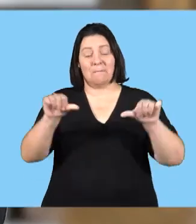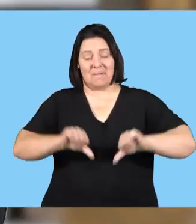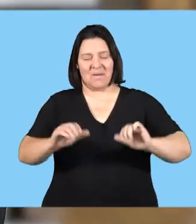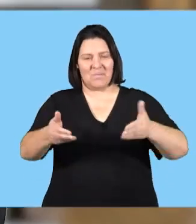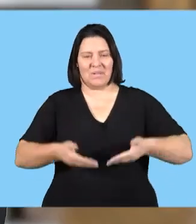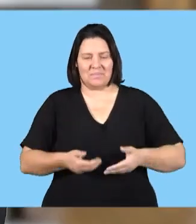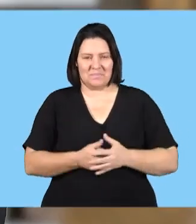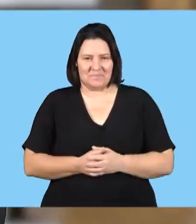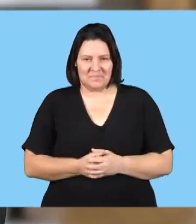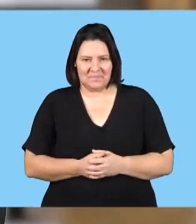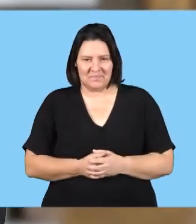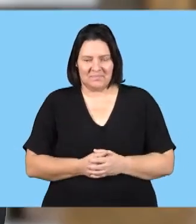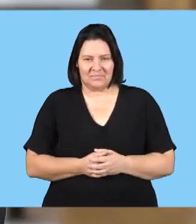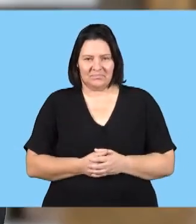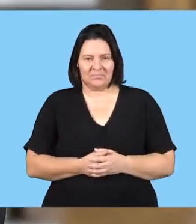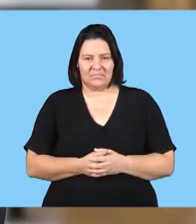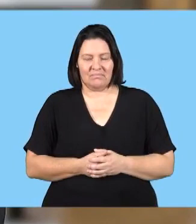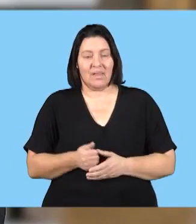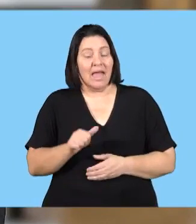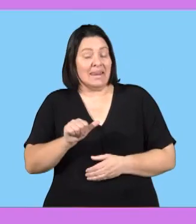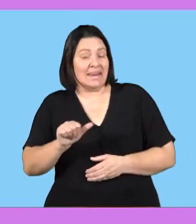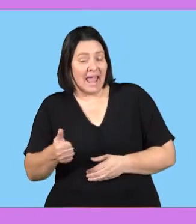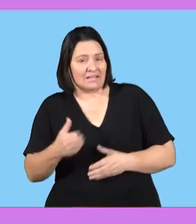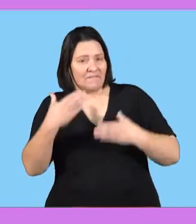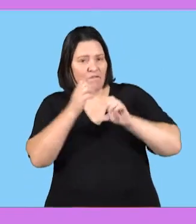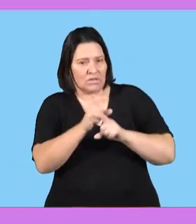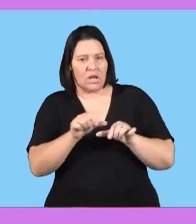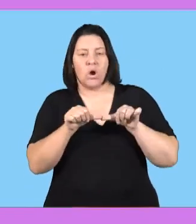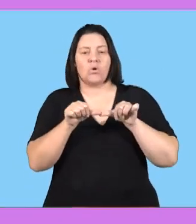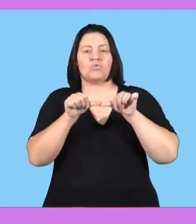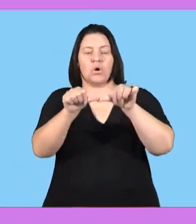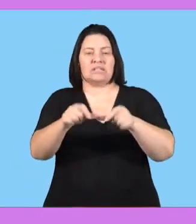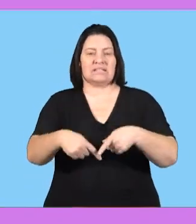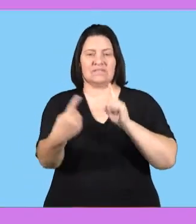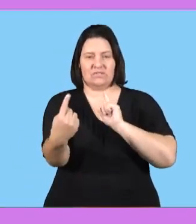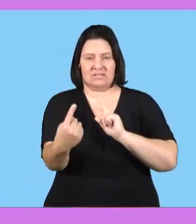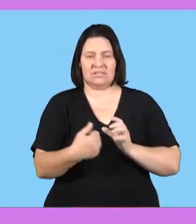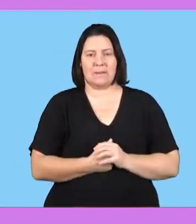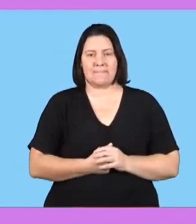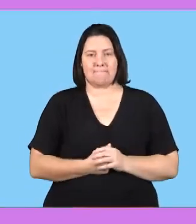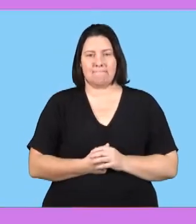Welcome back. The next section is constant difference.